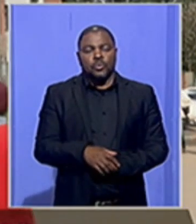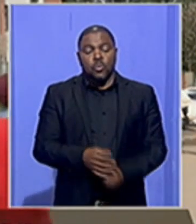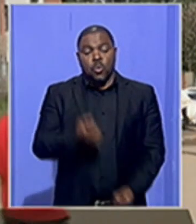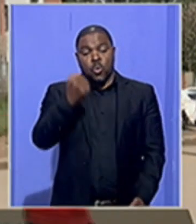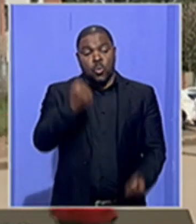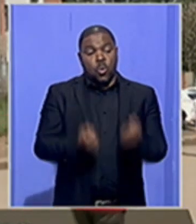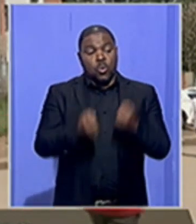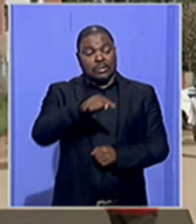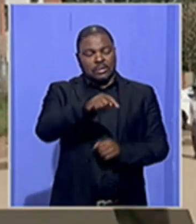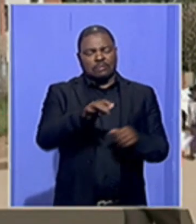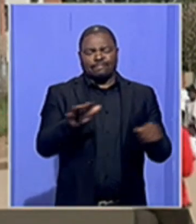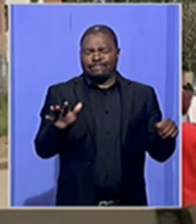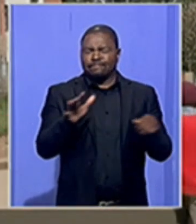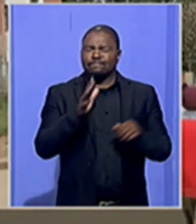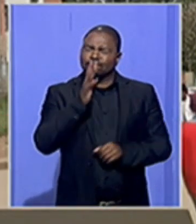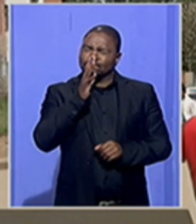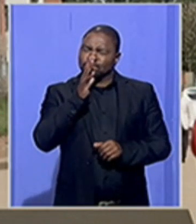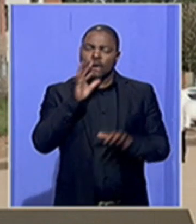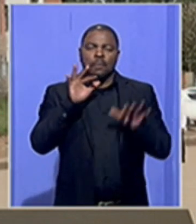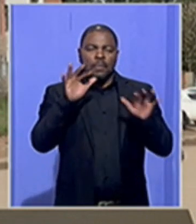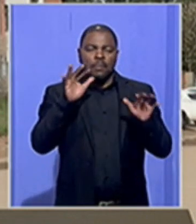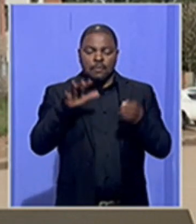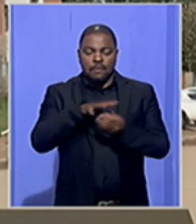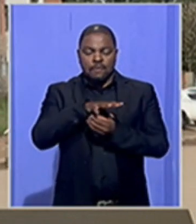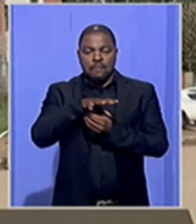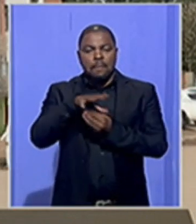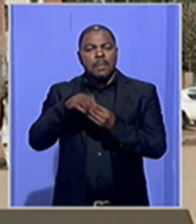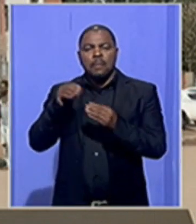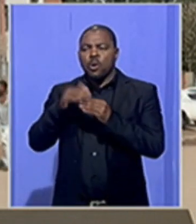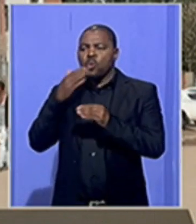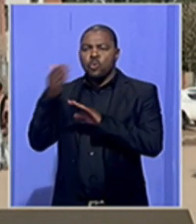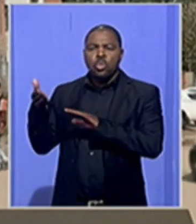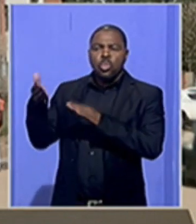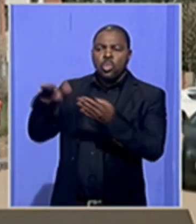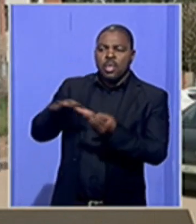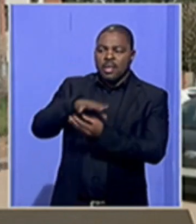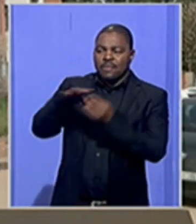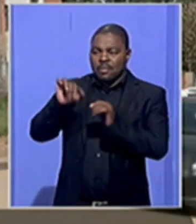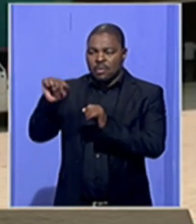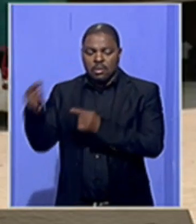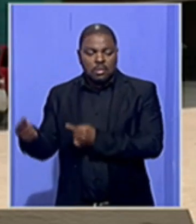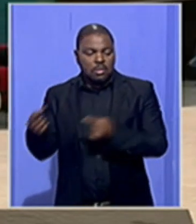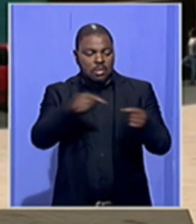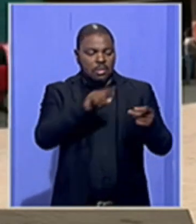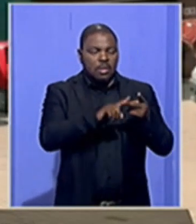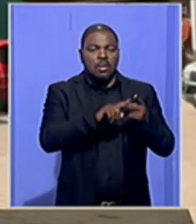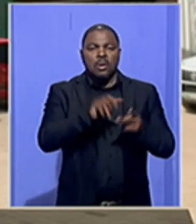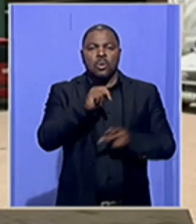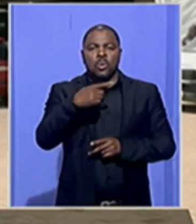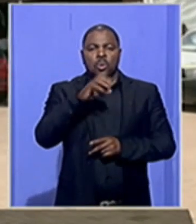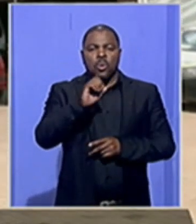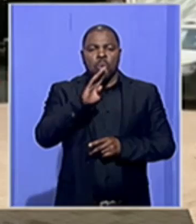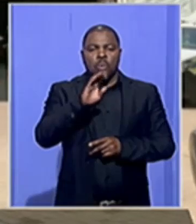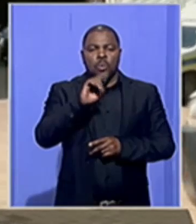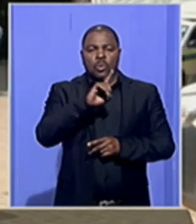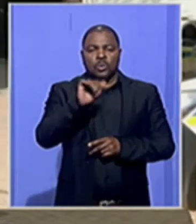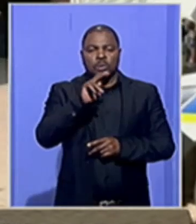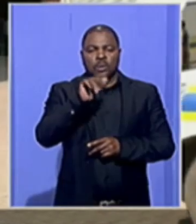Kgotlatshekelo e ne e tletse thi ka maloko a ba malapa a latlhegetsweng ke le baagi ba motse wa Ngobozana. Melelo wa dingwaga di